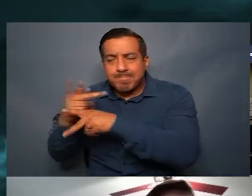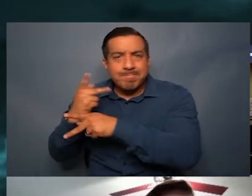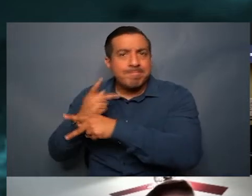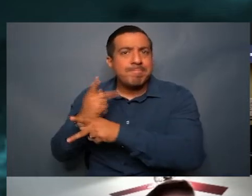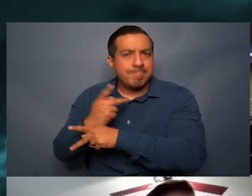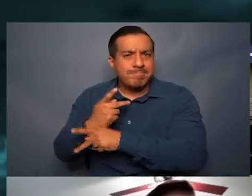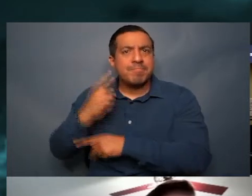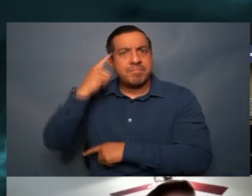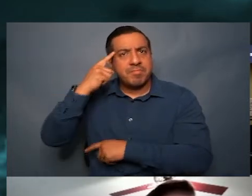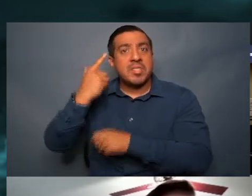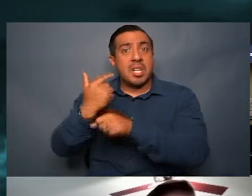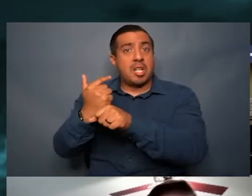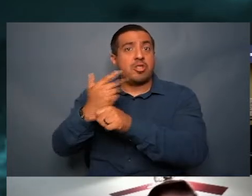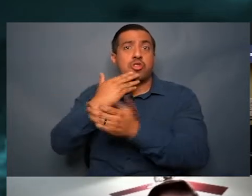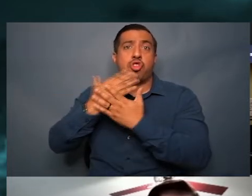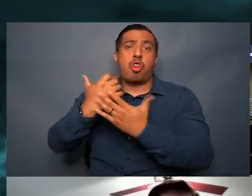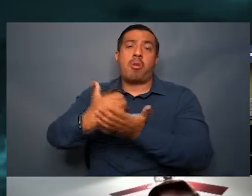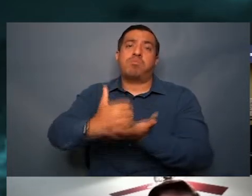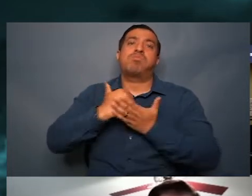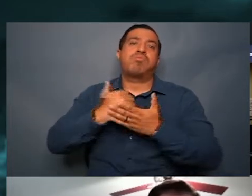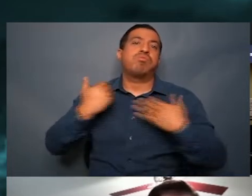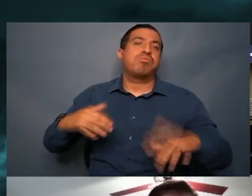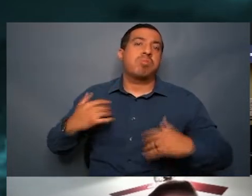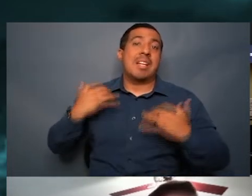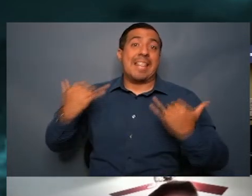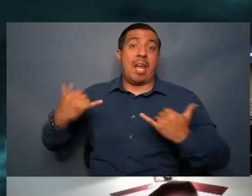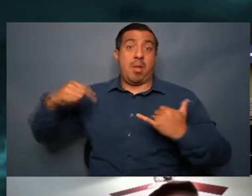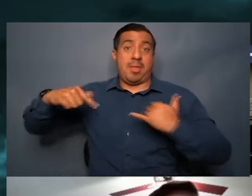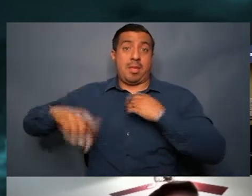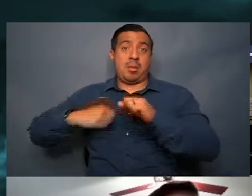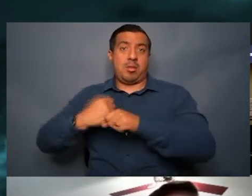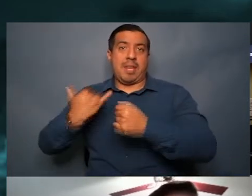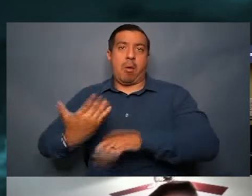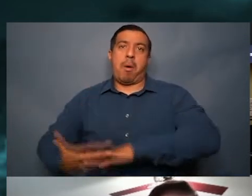job with that last year, and improving on it this year.